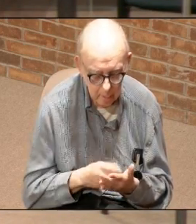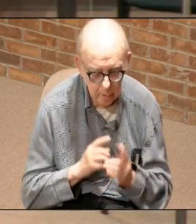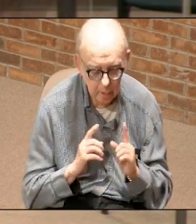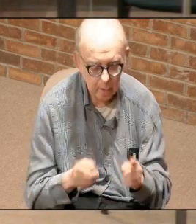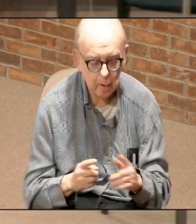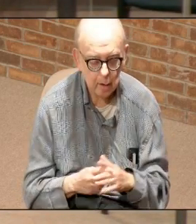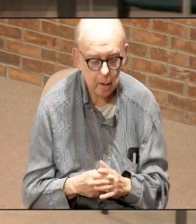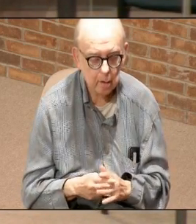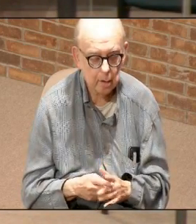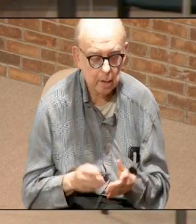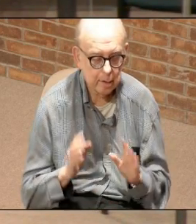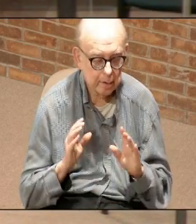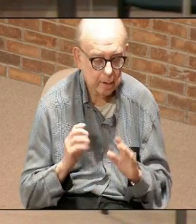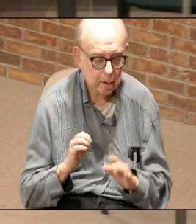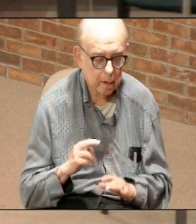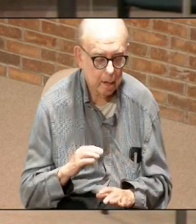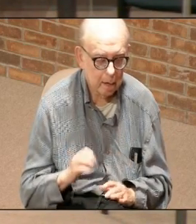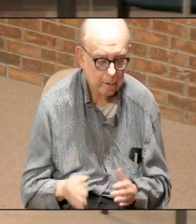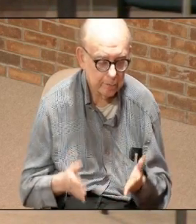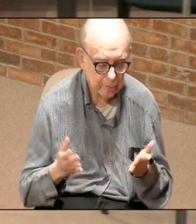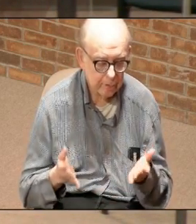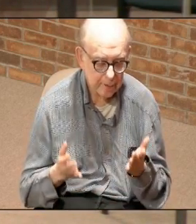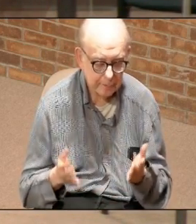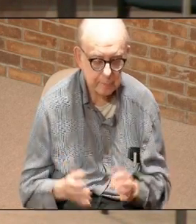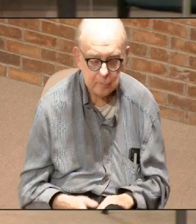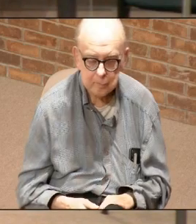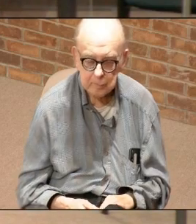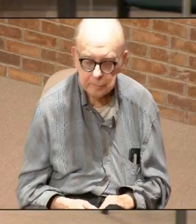starts cheering, and